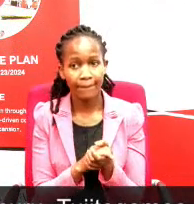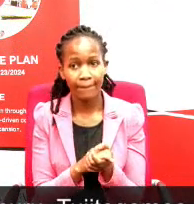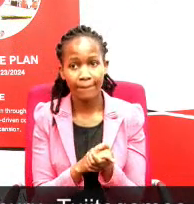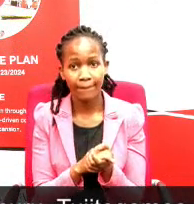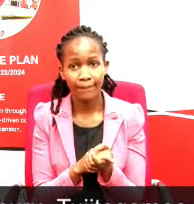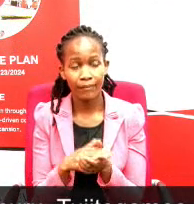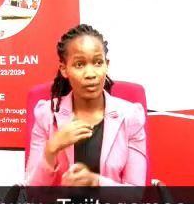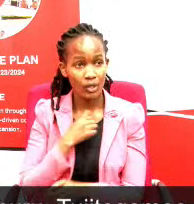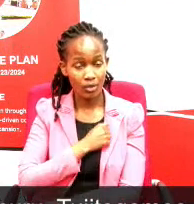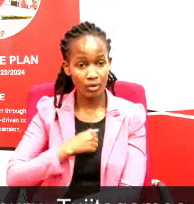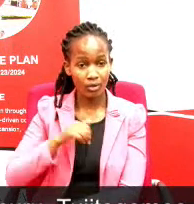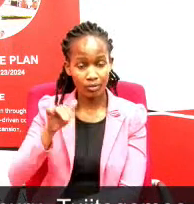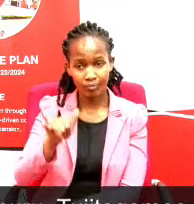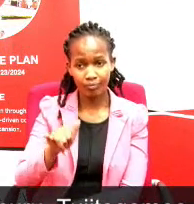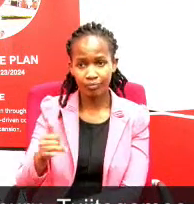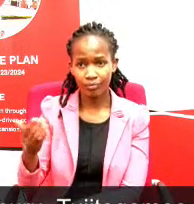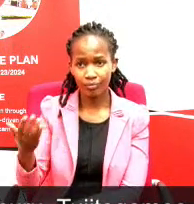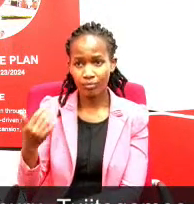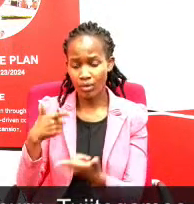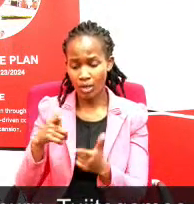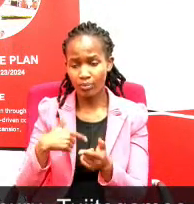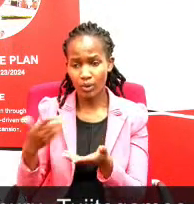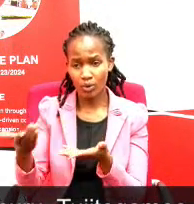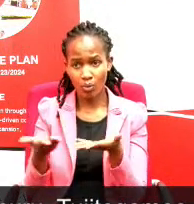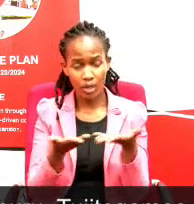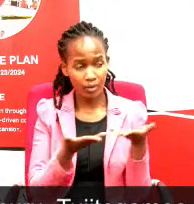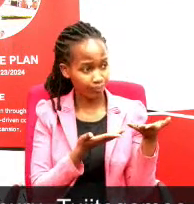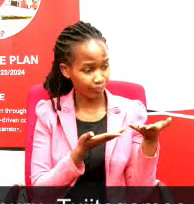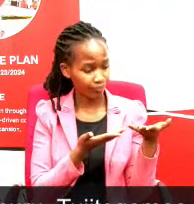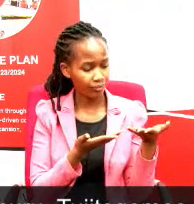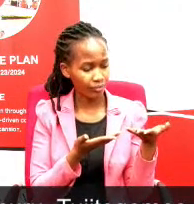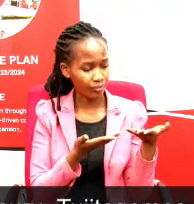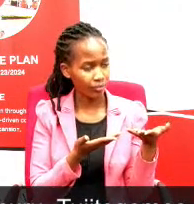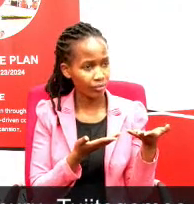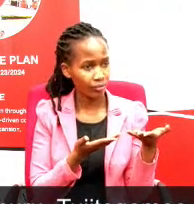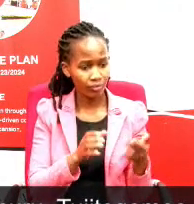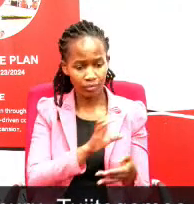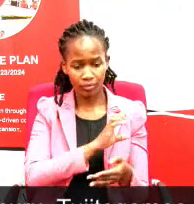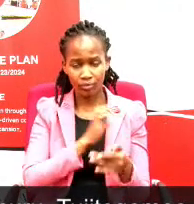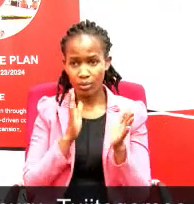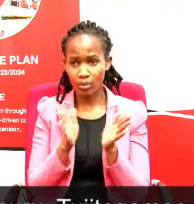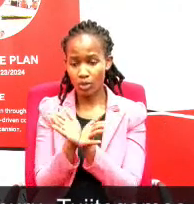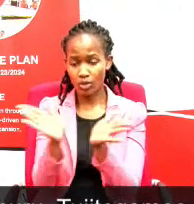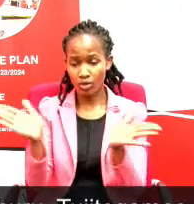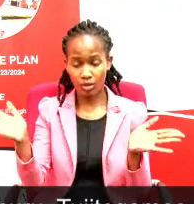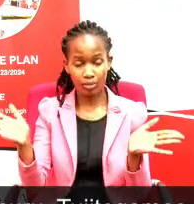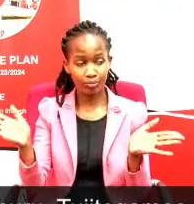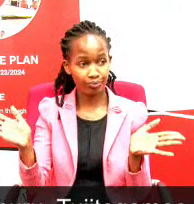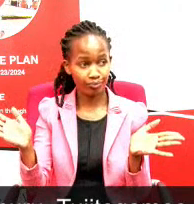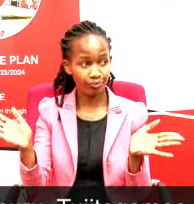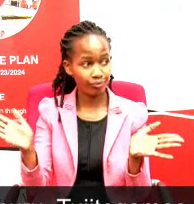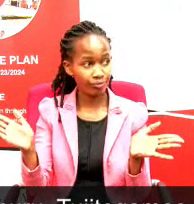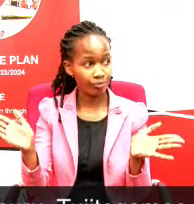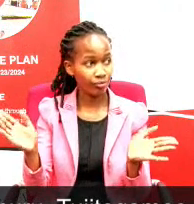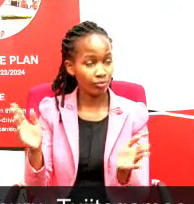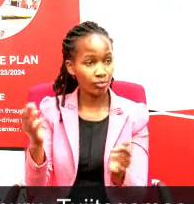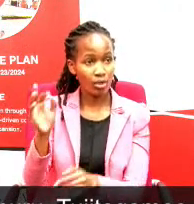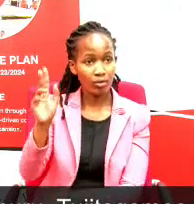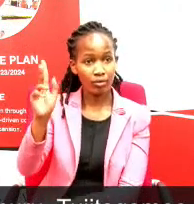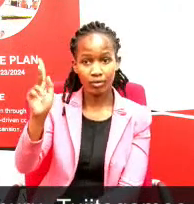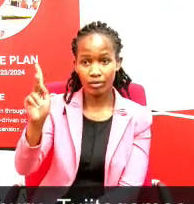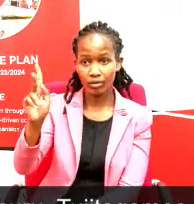just a minute, sorry. Allow me to invite the Commissioner General of